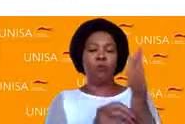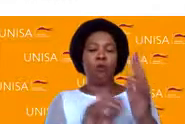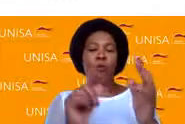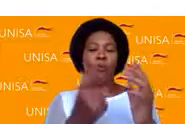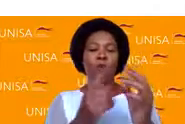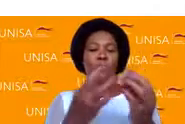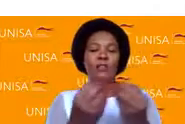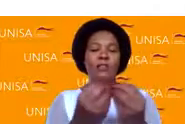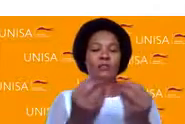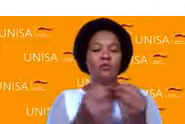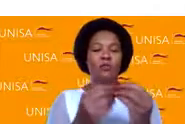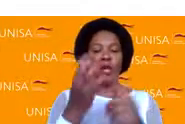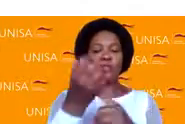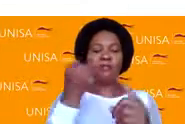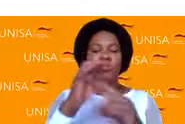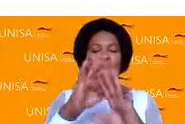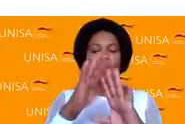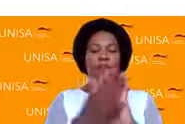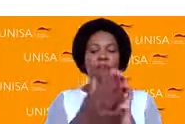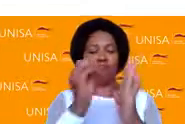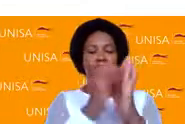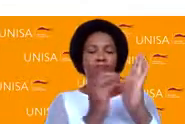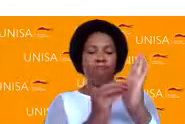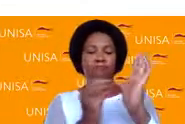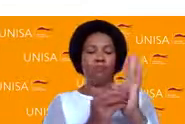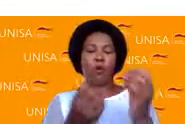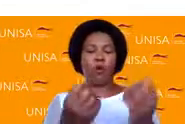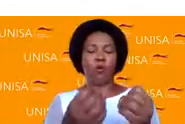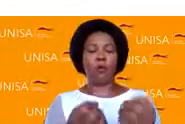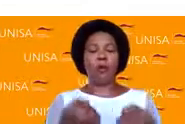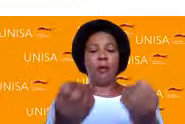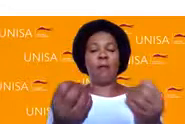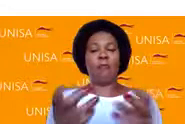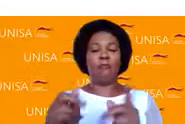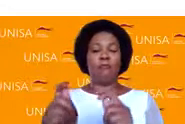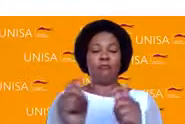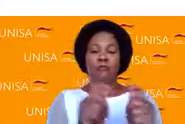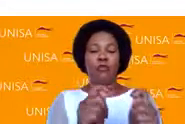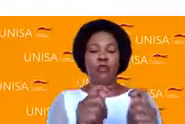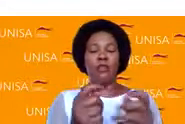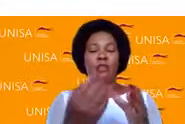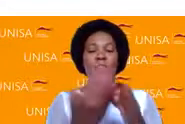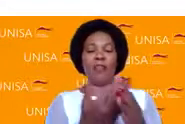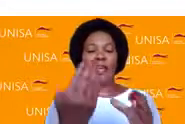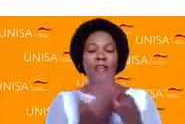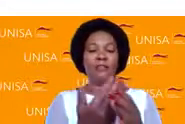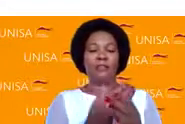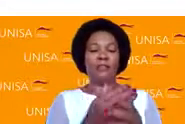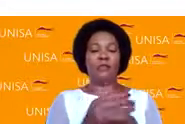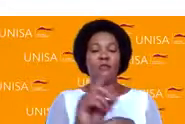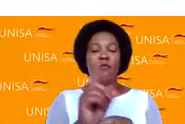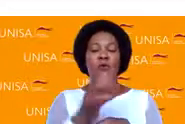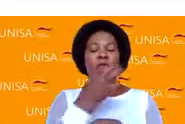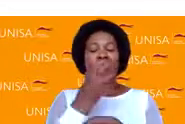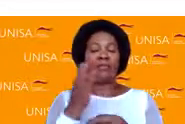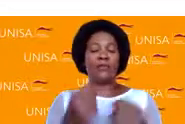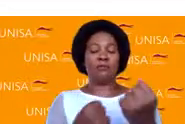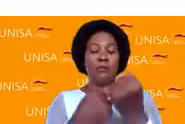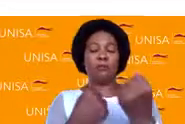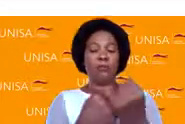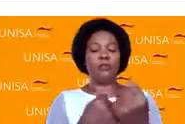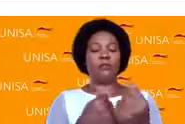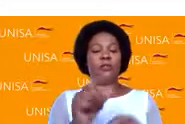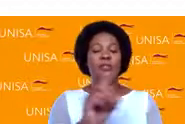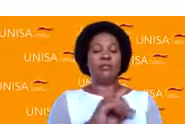or achievements. You can even upload a file to support what you are saying. And then you just, in the end,